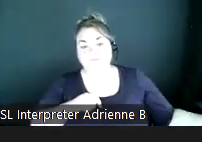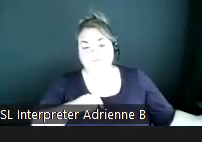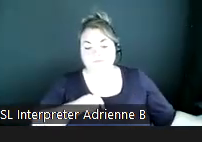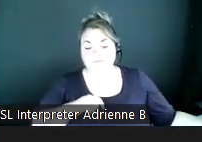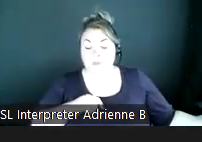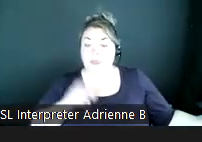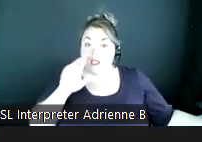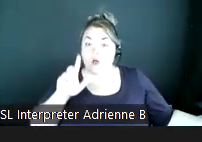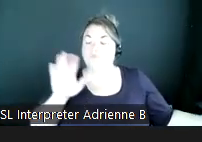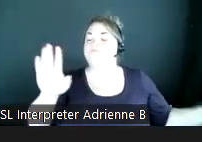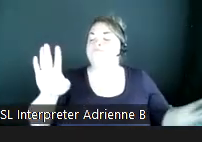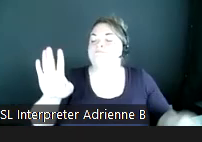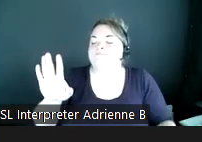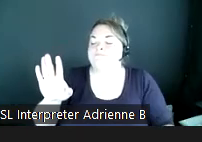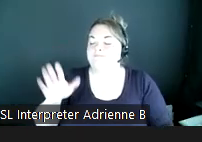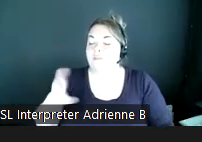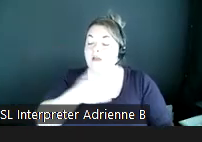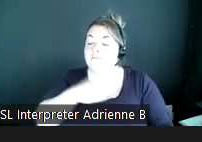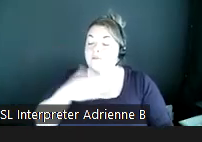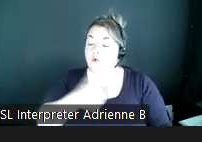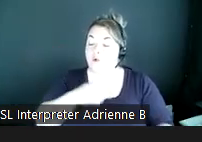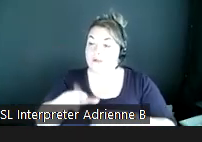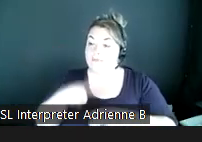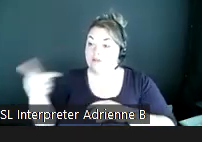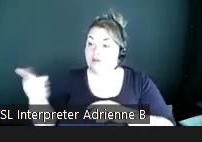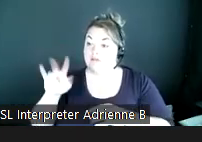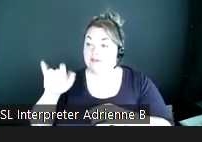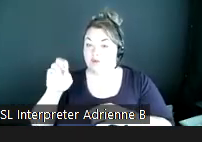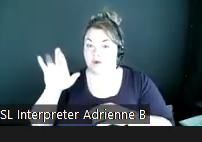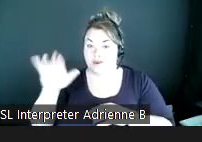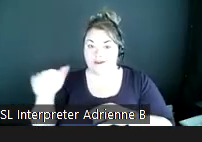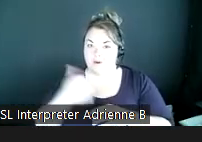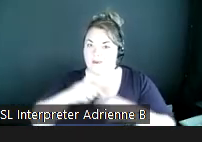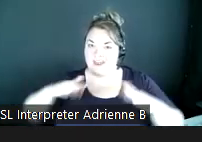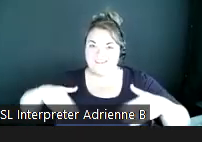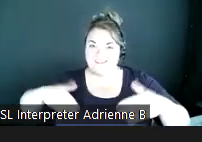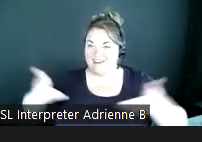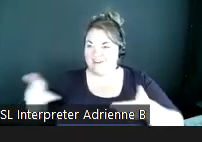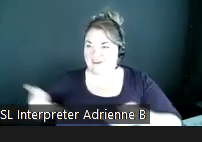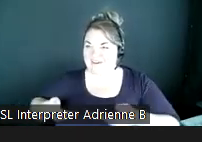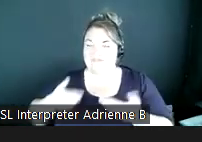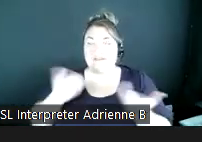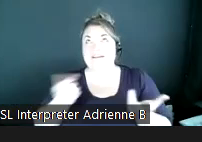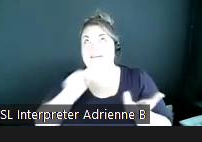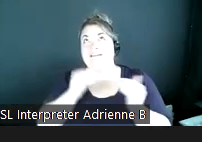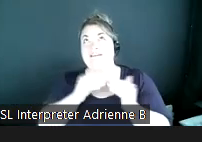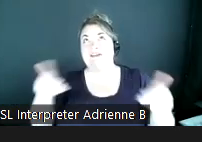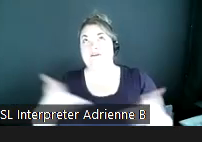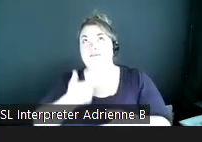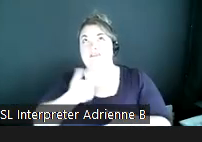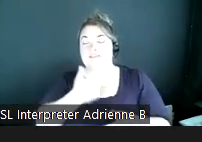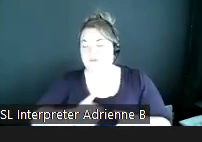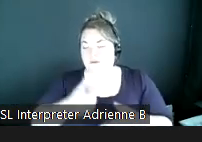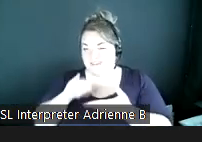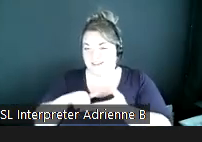And I'll pass, before we pass it over to Victoria, we did not do introductions. So I didn't even introduce myself. Sorry about that.